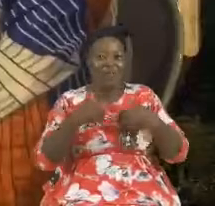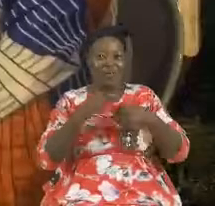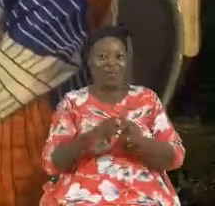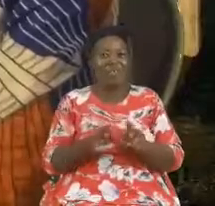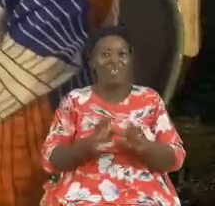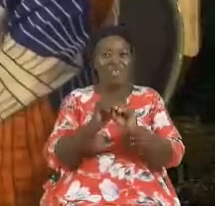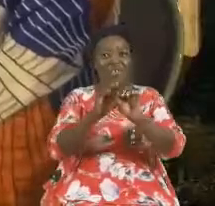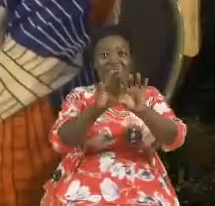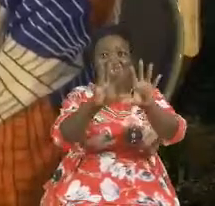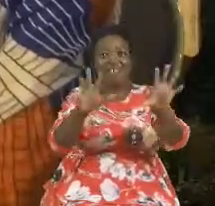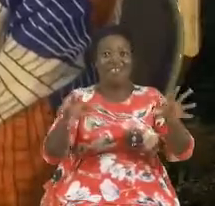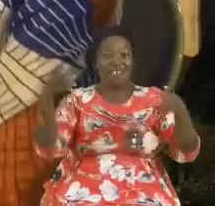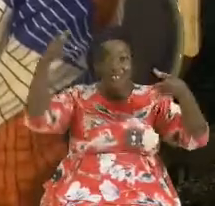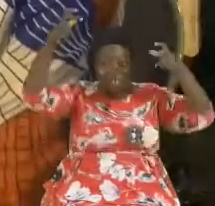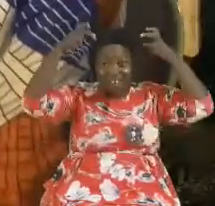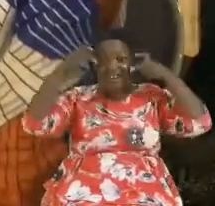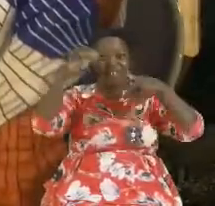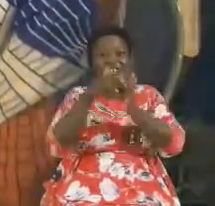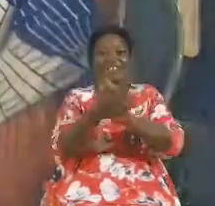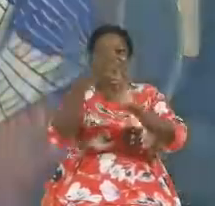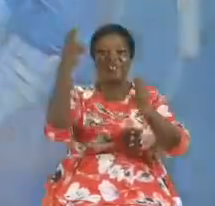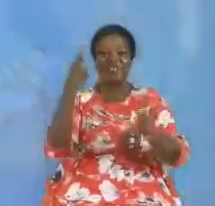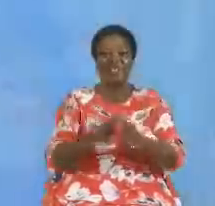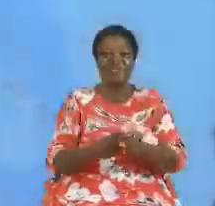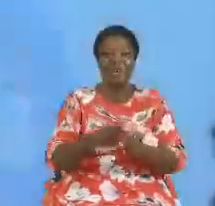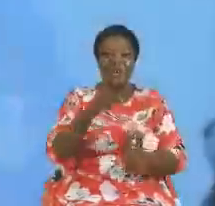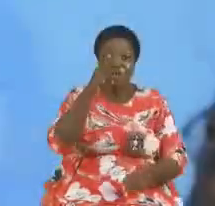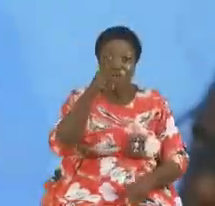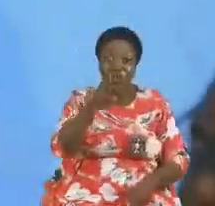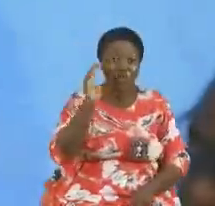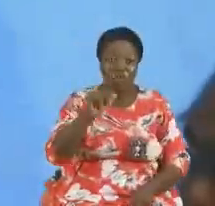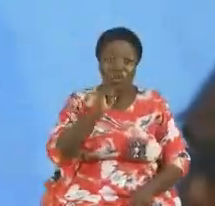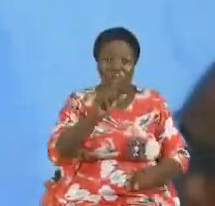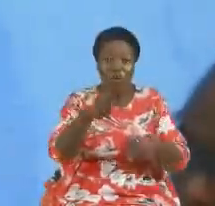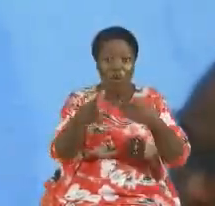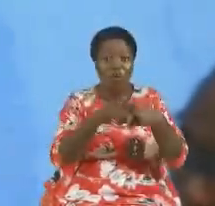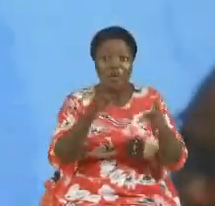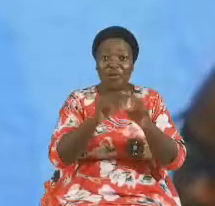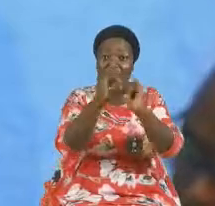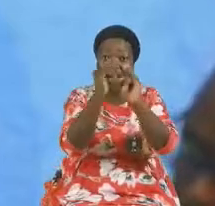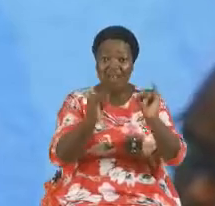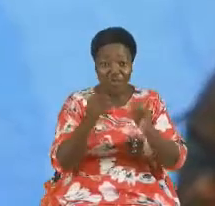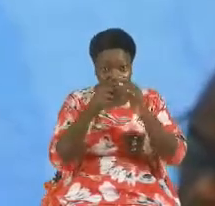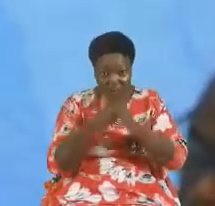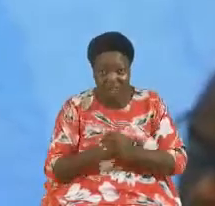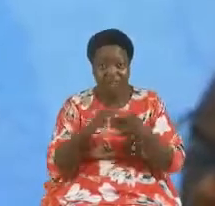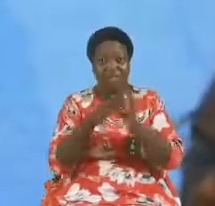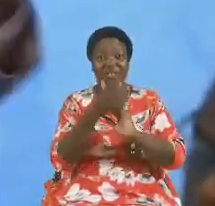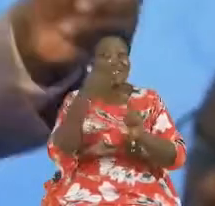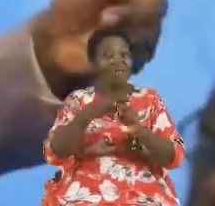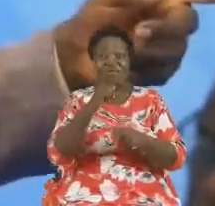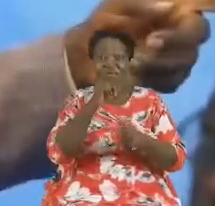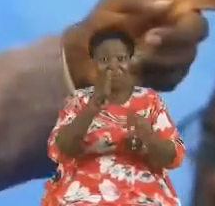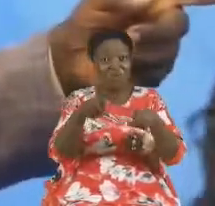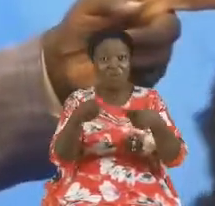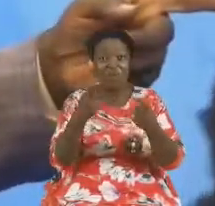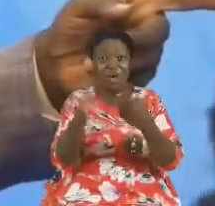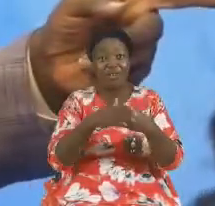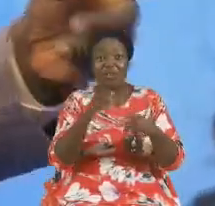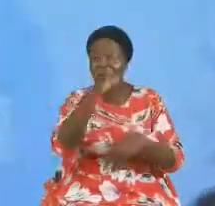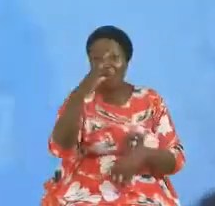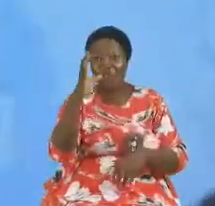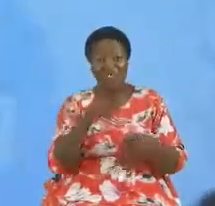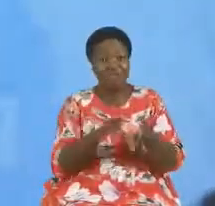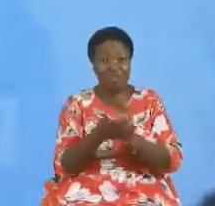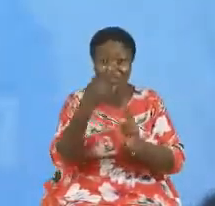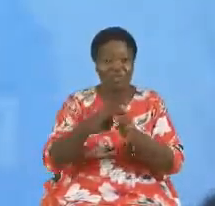the future, and I see you having your shining crown in Jesus' name. You will not go back to idol